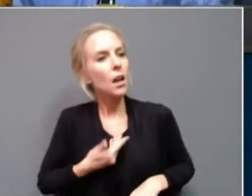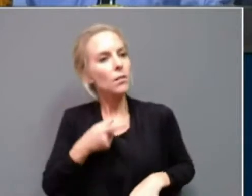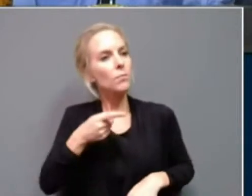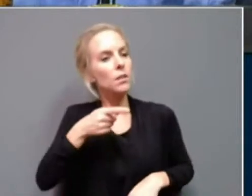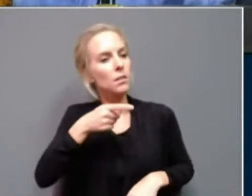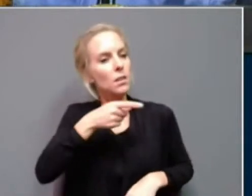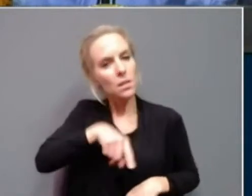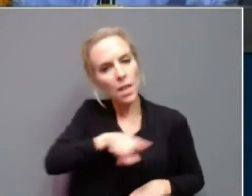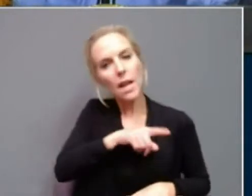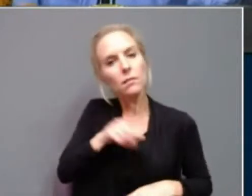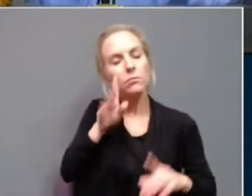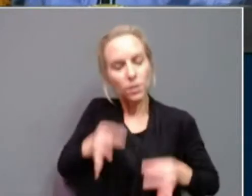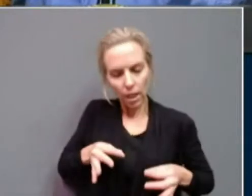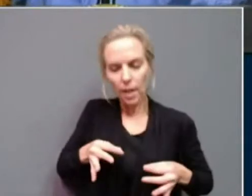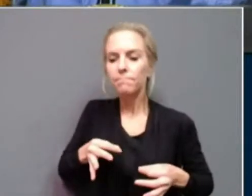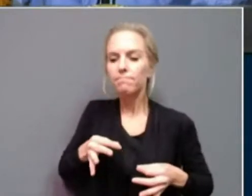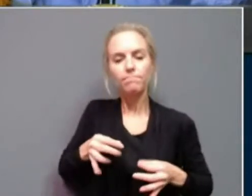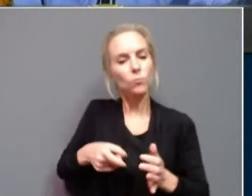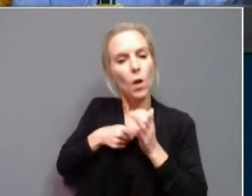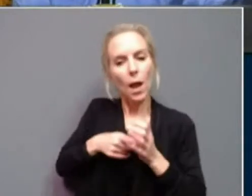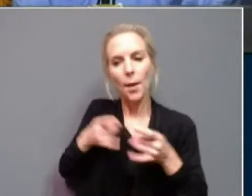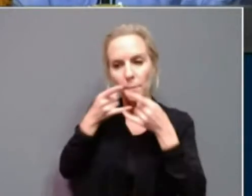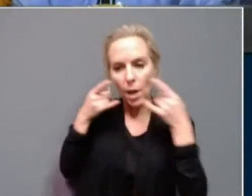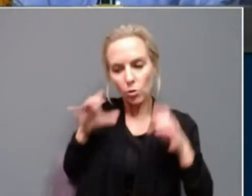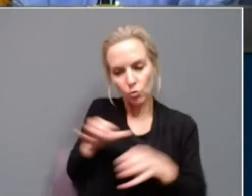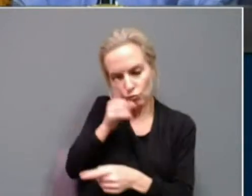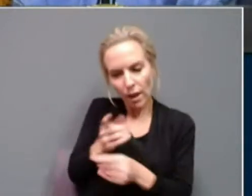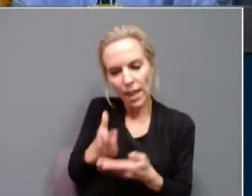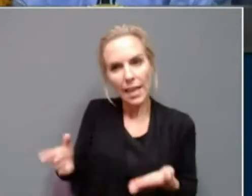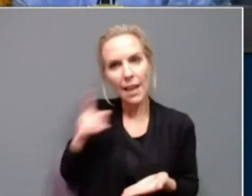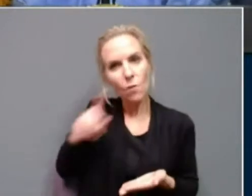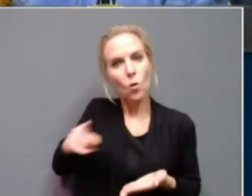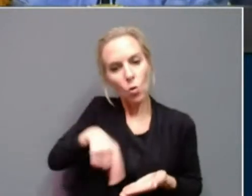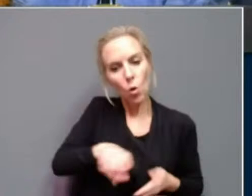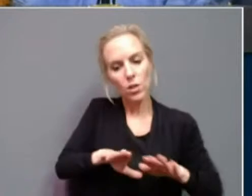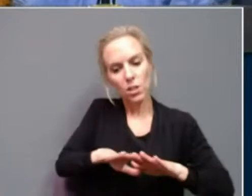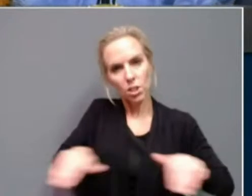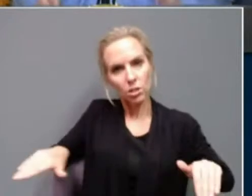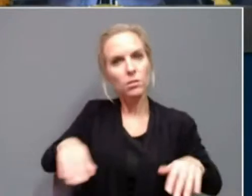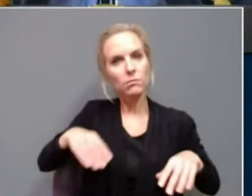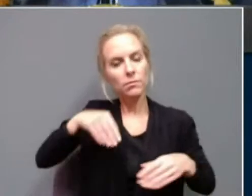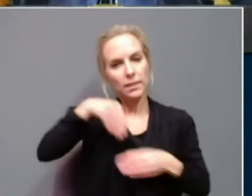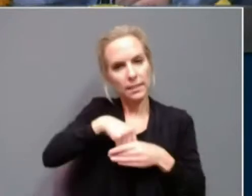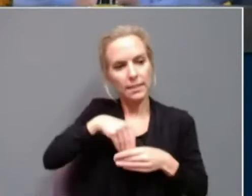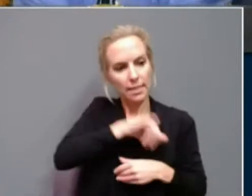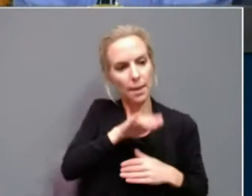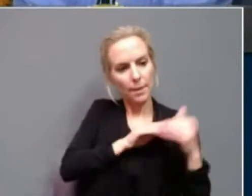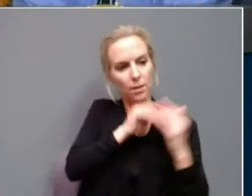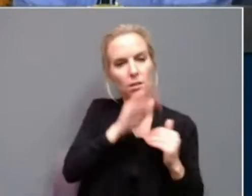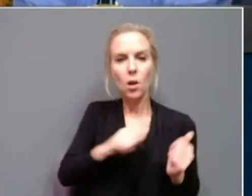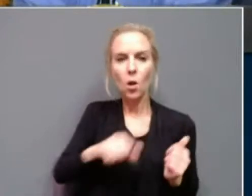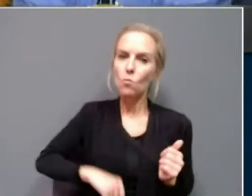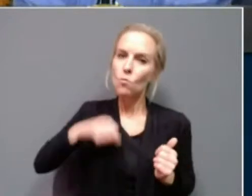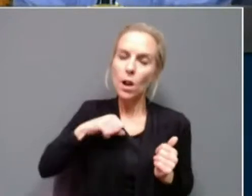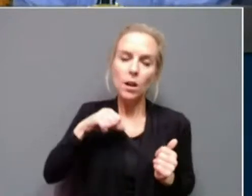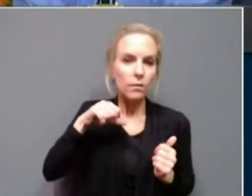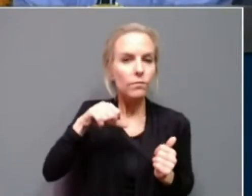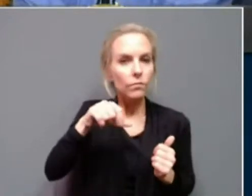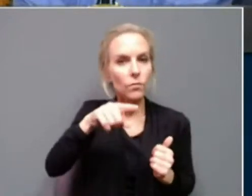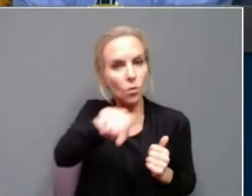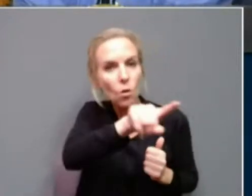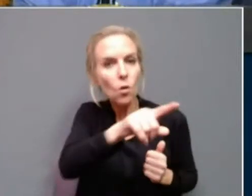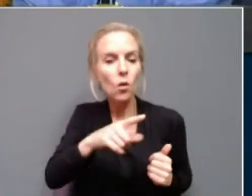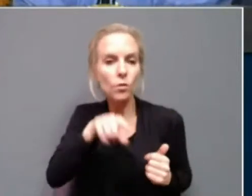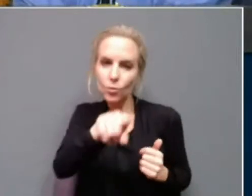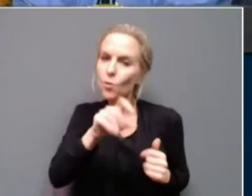thing and they knew it for the kids inside that building. I'm so proud of you. So proud of